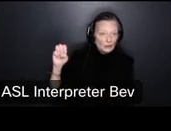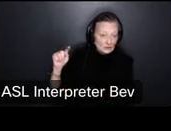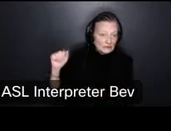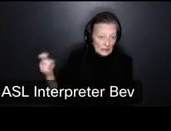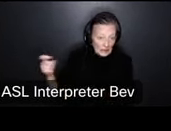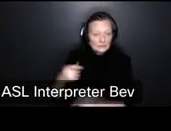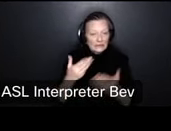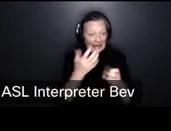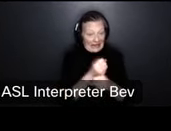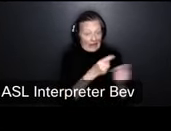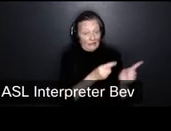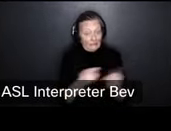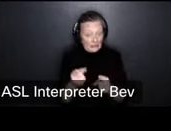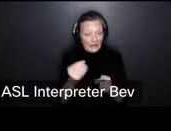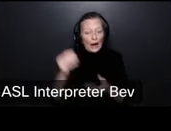it